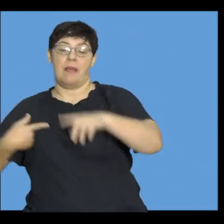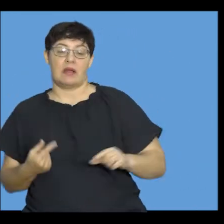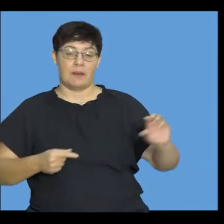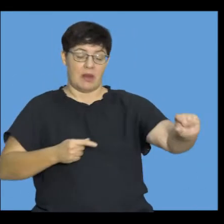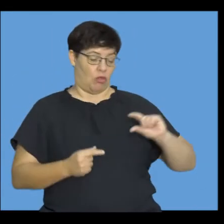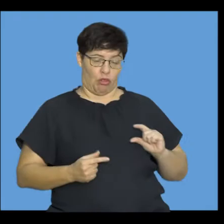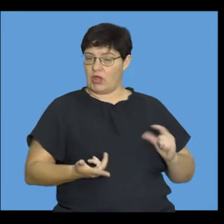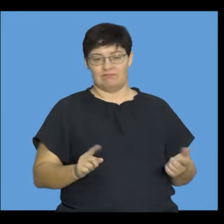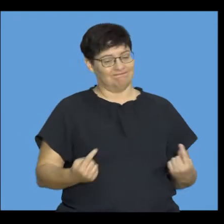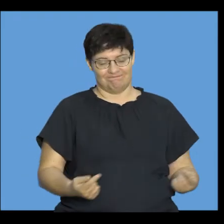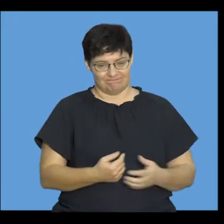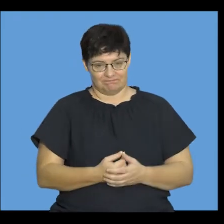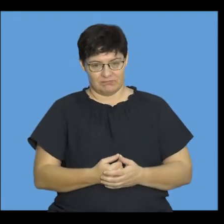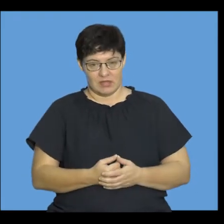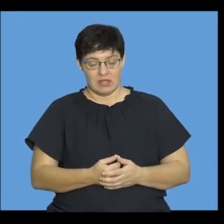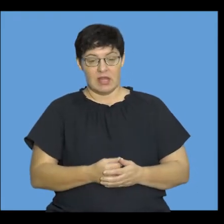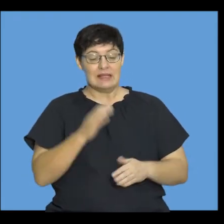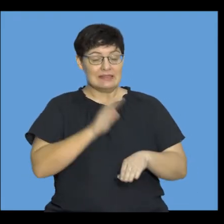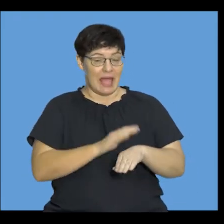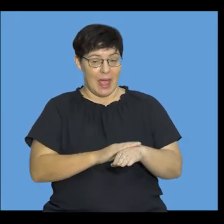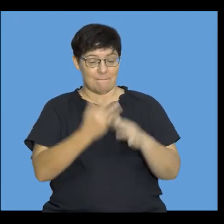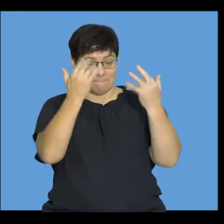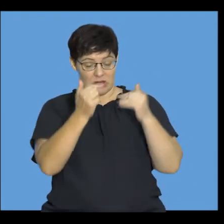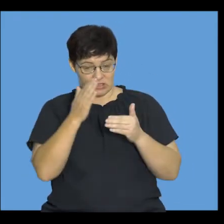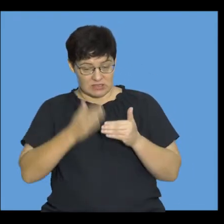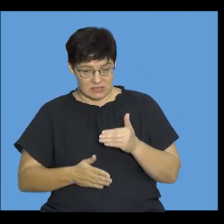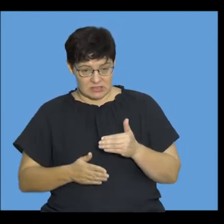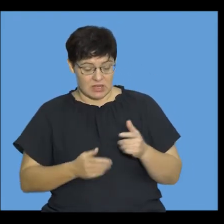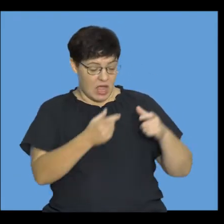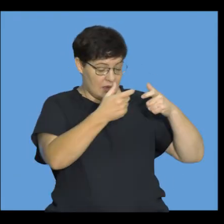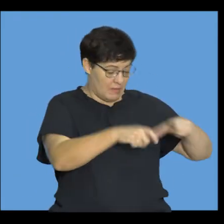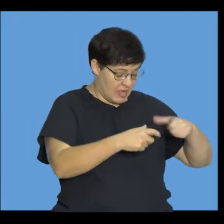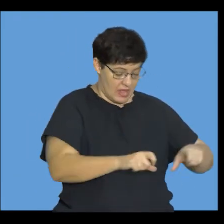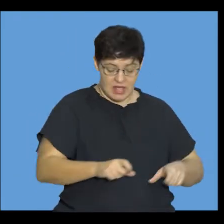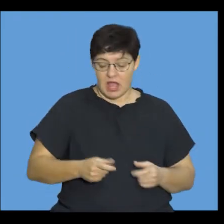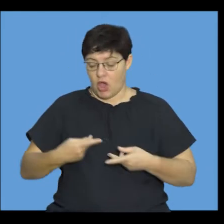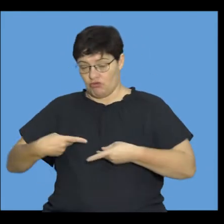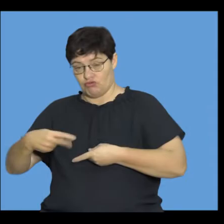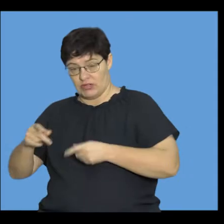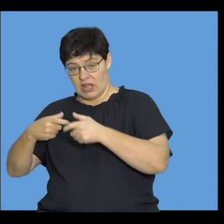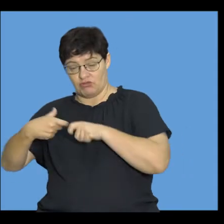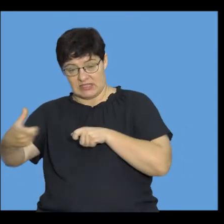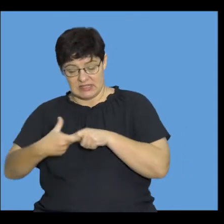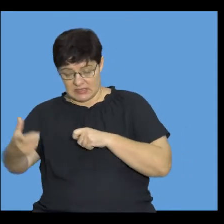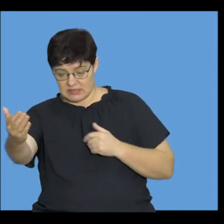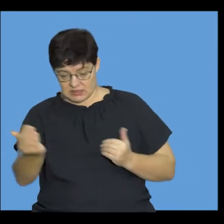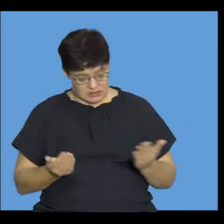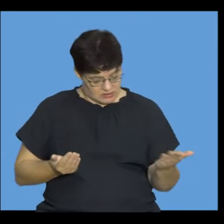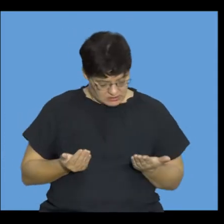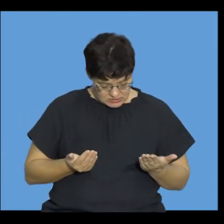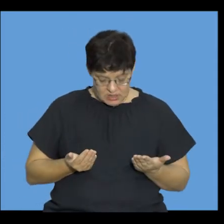after the budget period, the budgeted receipts and payments must be compared with the actual